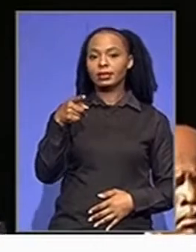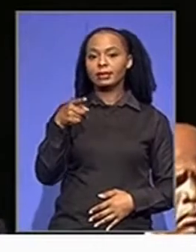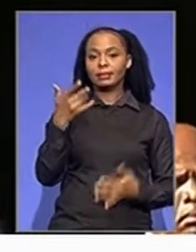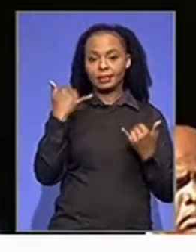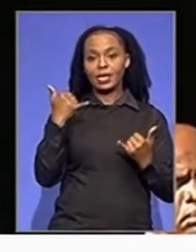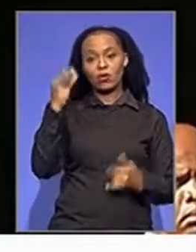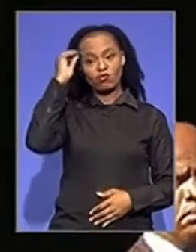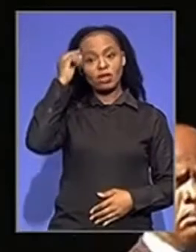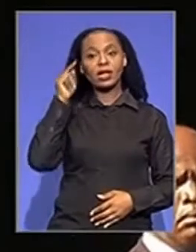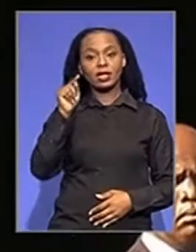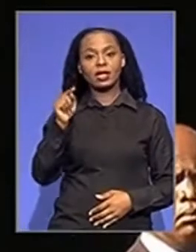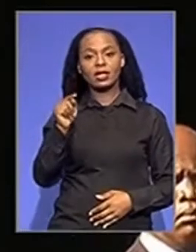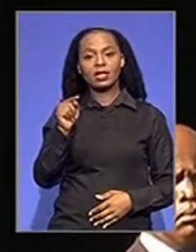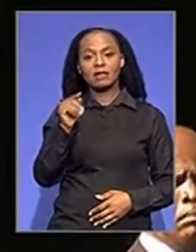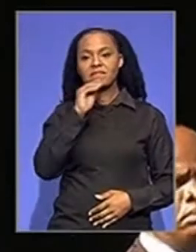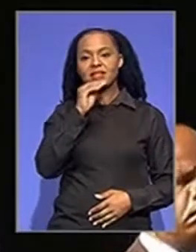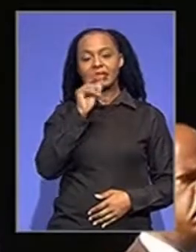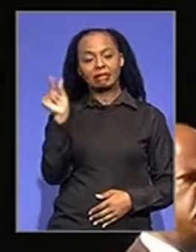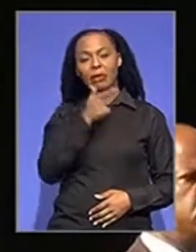khona simkabi